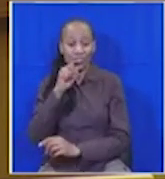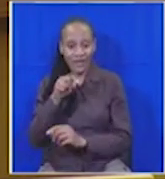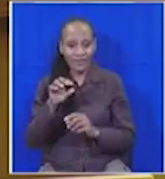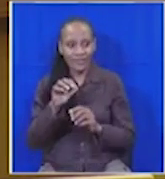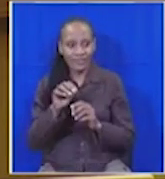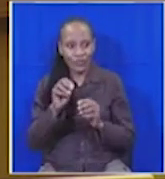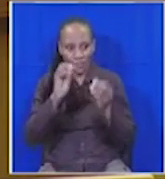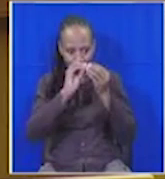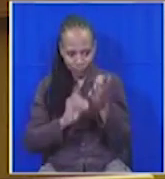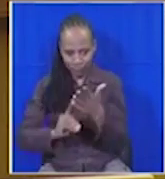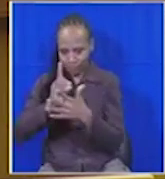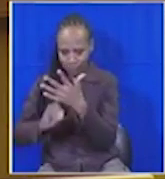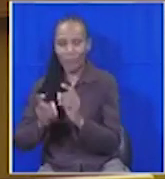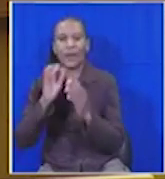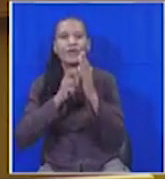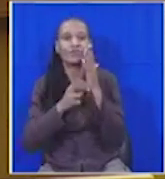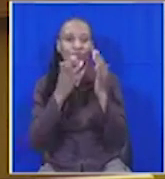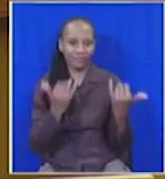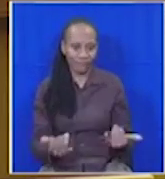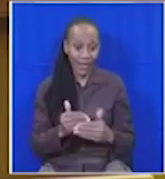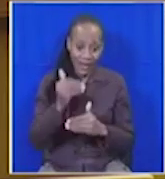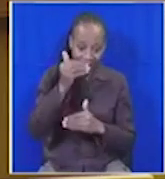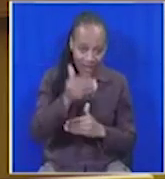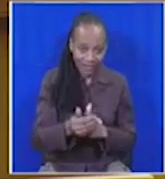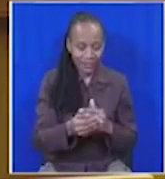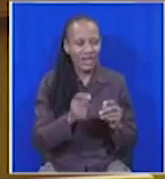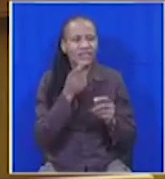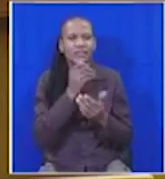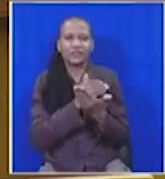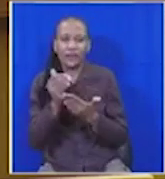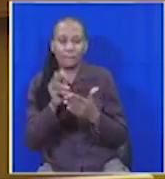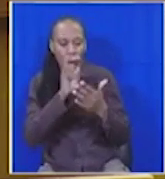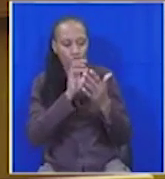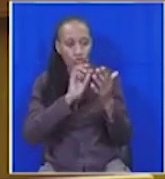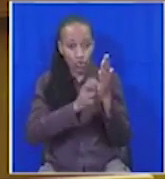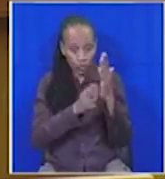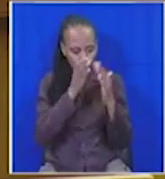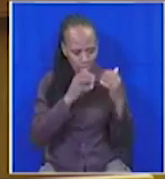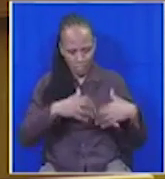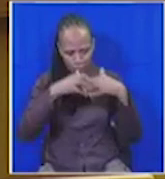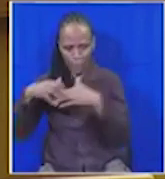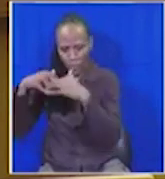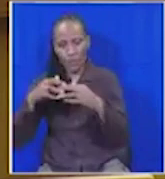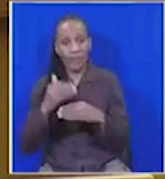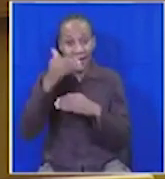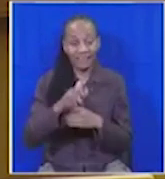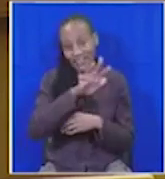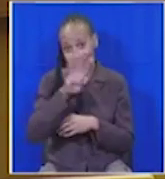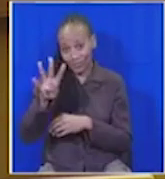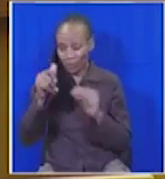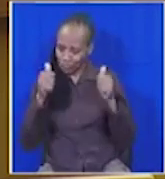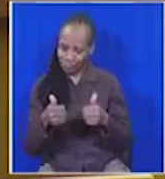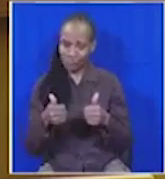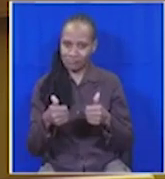several rules were in fact elaborated on, well, after 1994. And I think the Honourable Chauhan